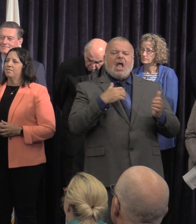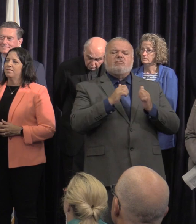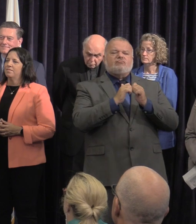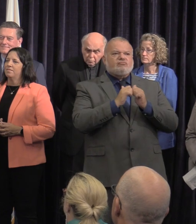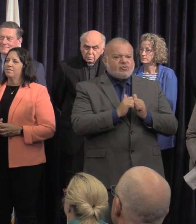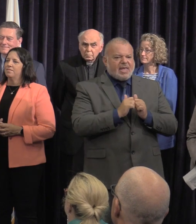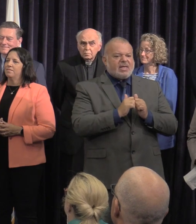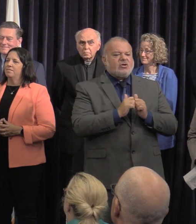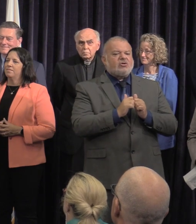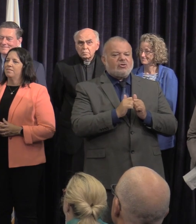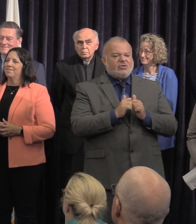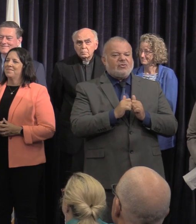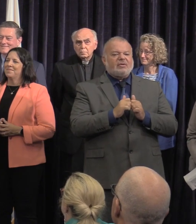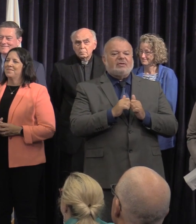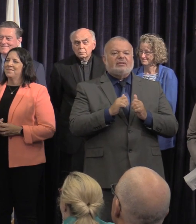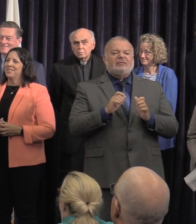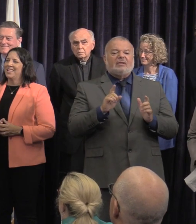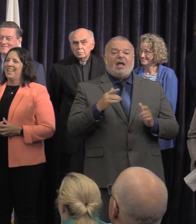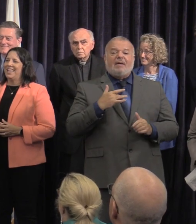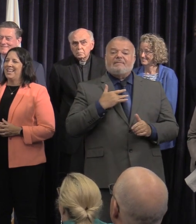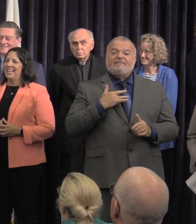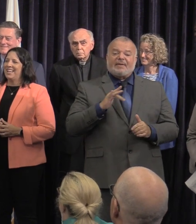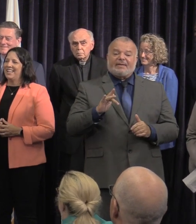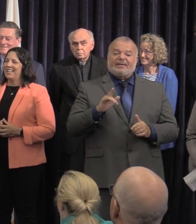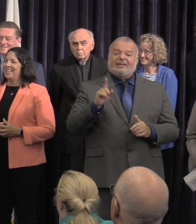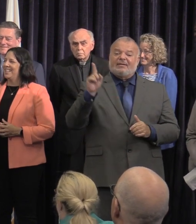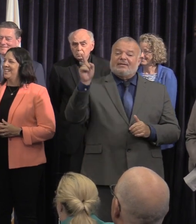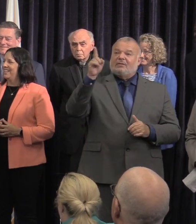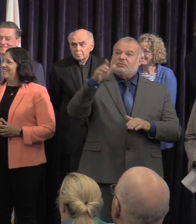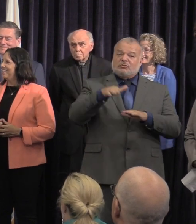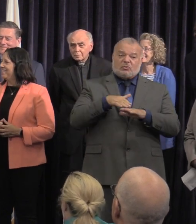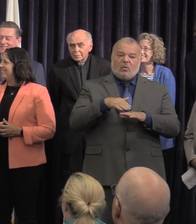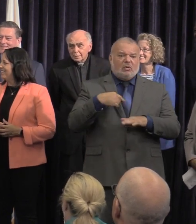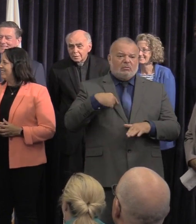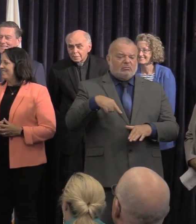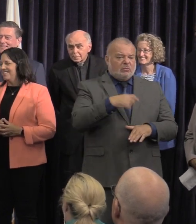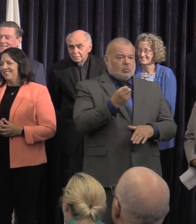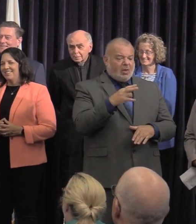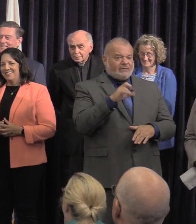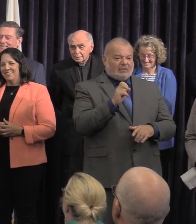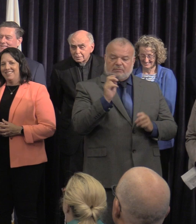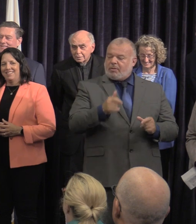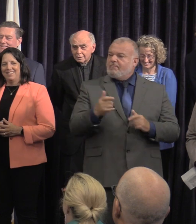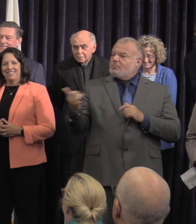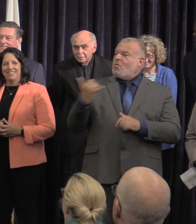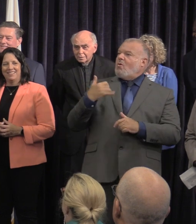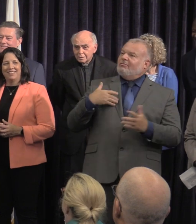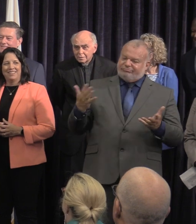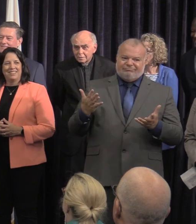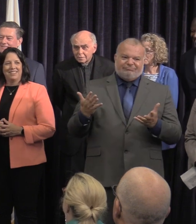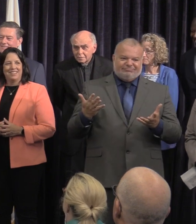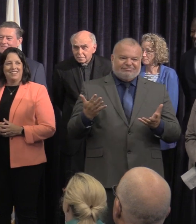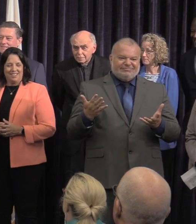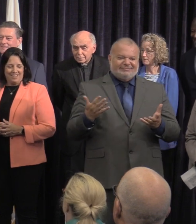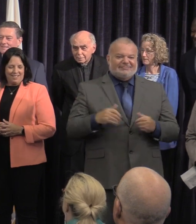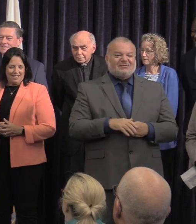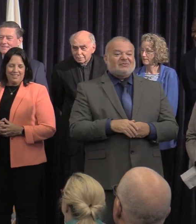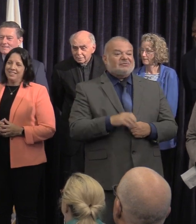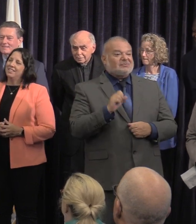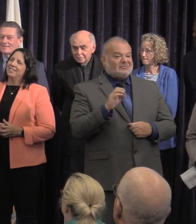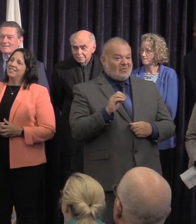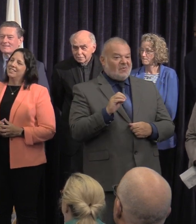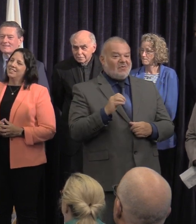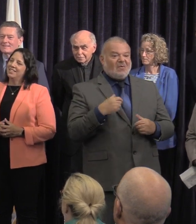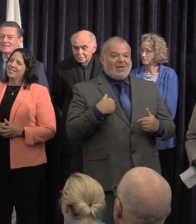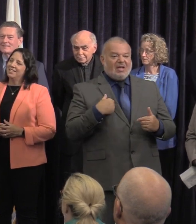it's God's time and not within 12 hours and by a phone call. And so, but that ask is too big for